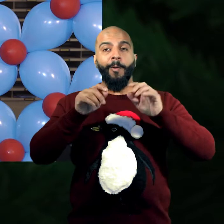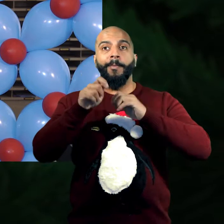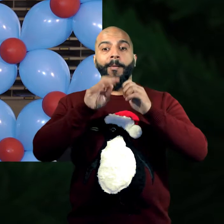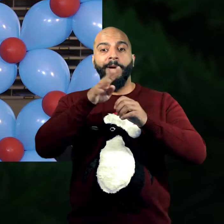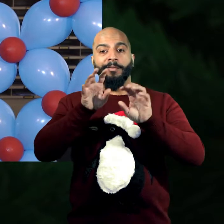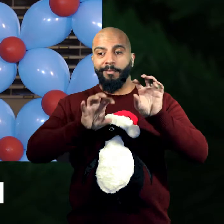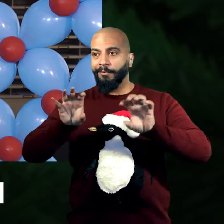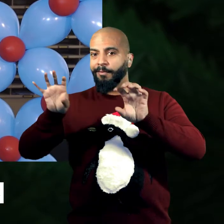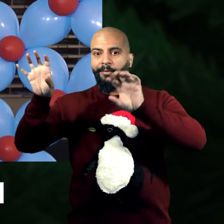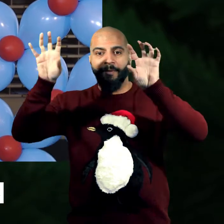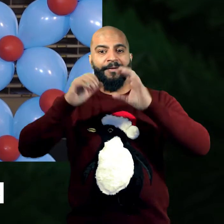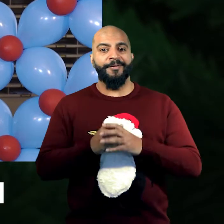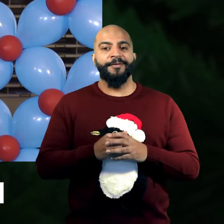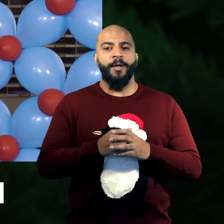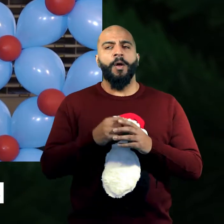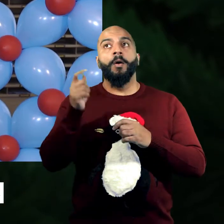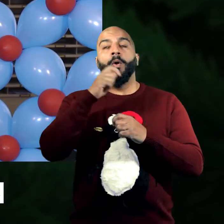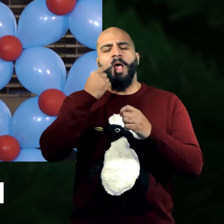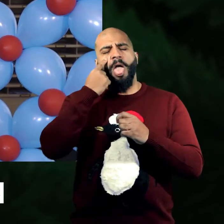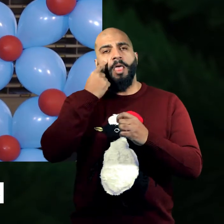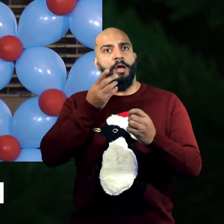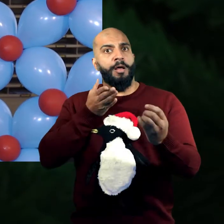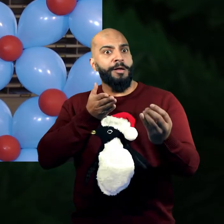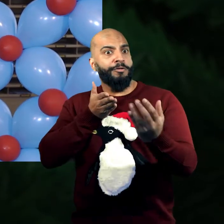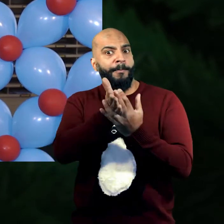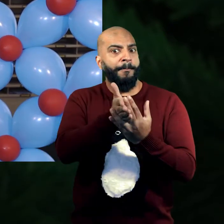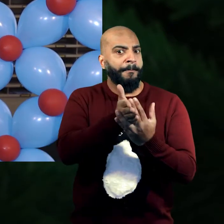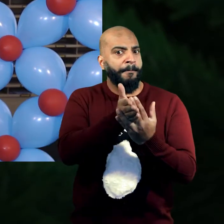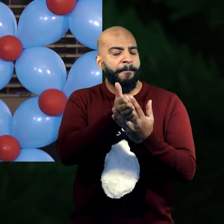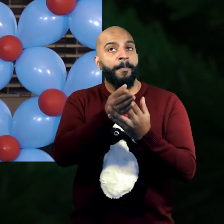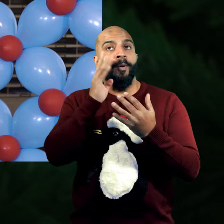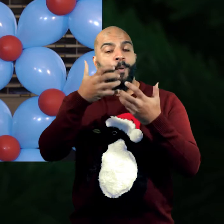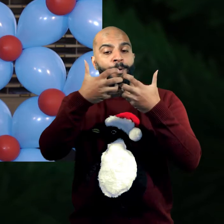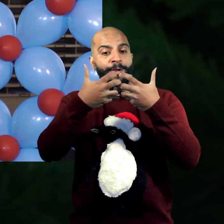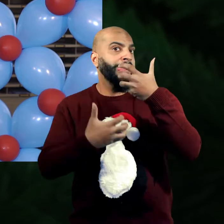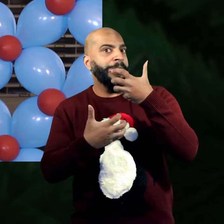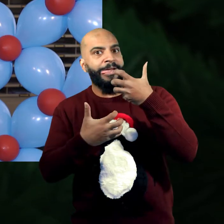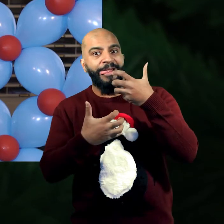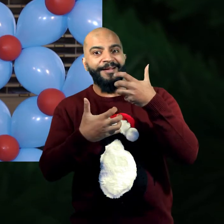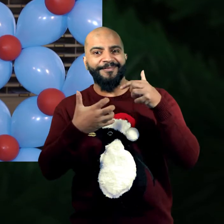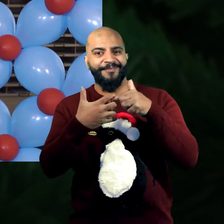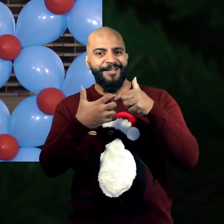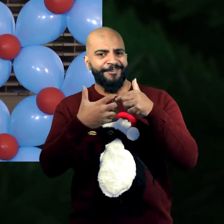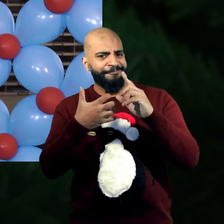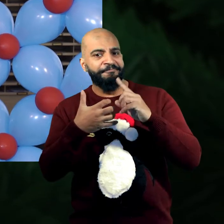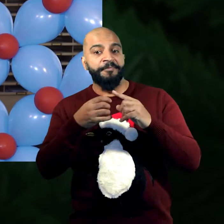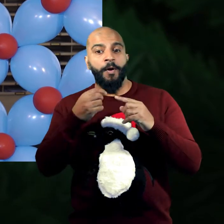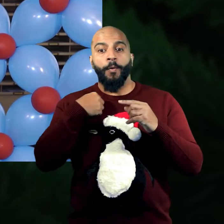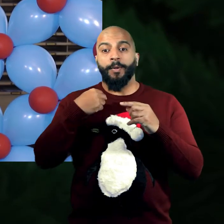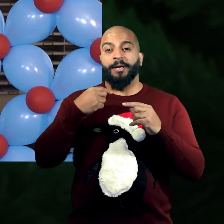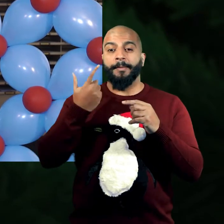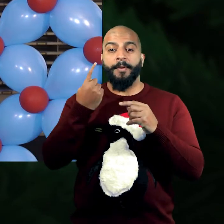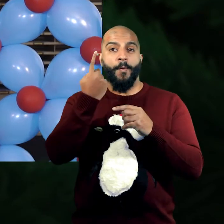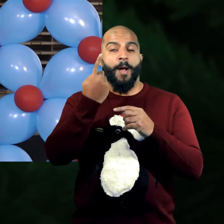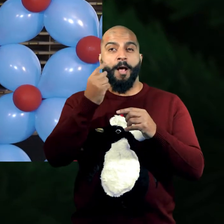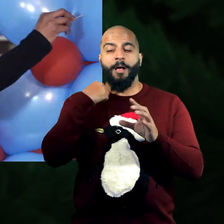atoms. Now, when there's a disruption of this order, we call it a defect. For example, if I